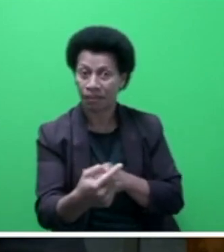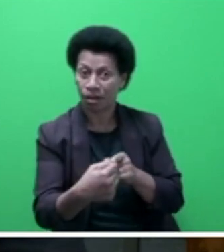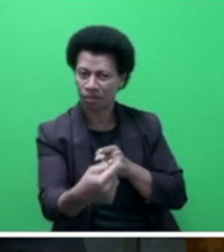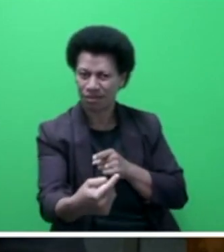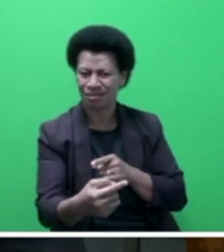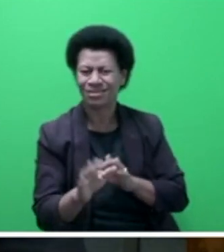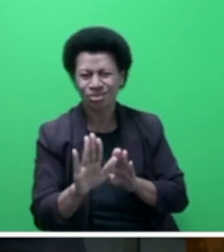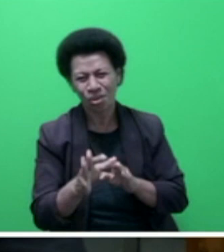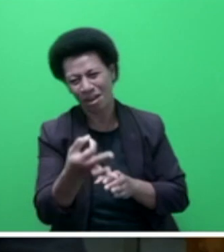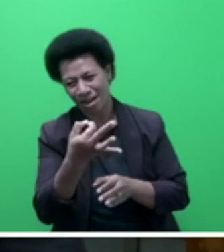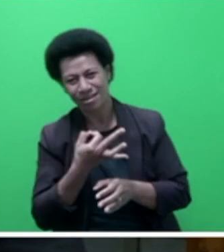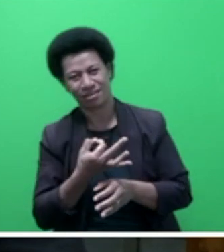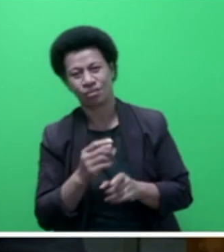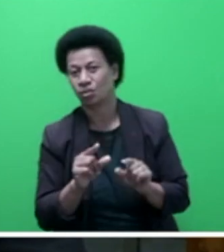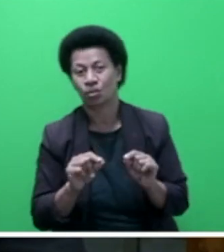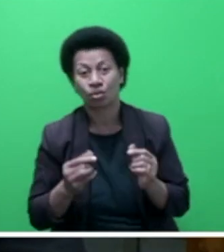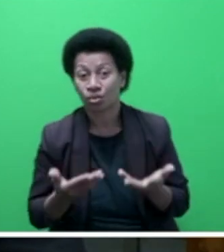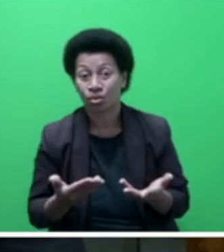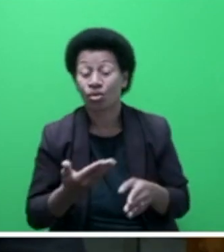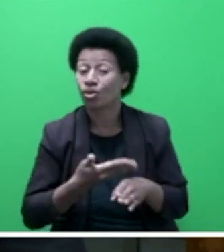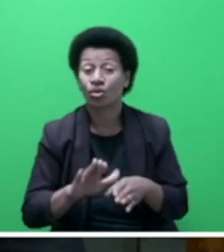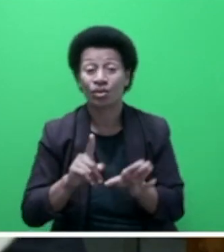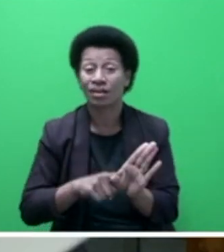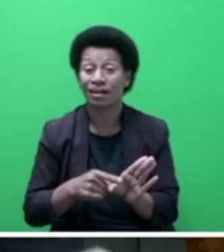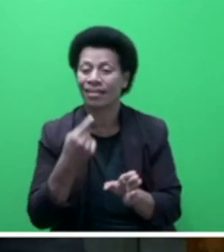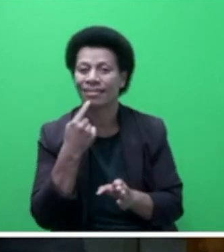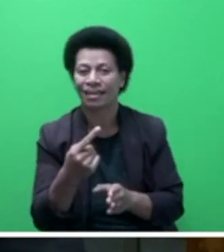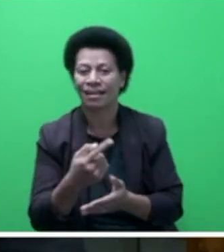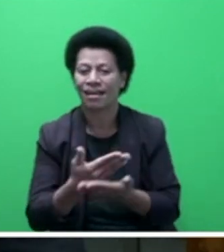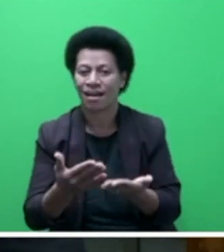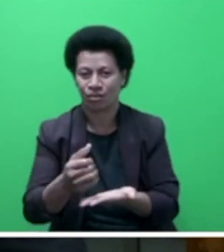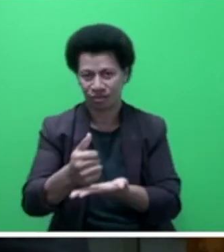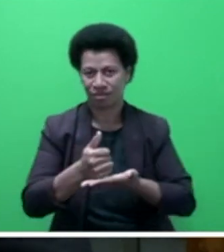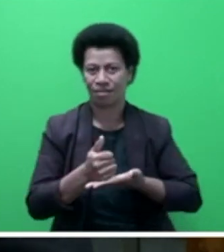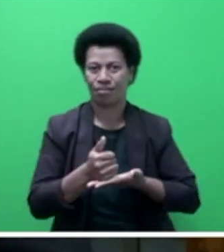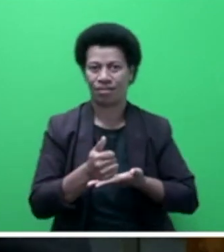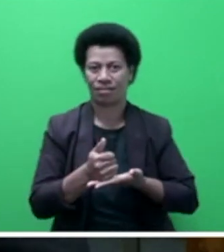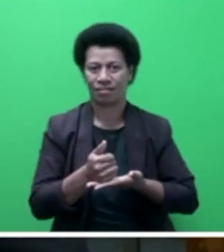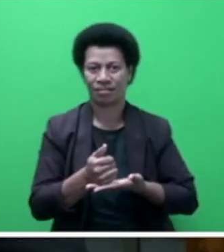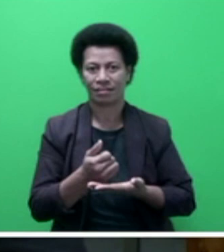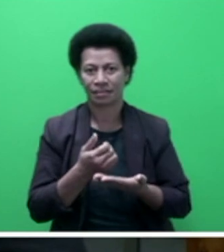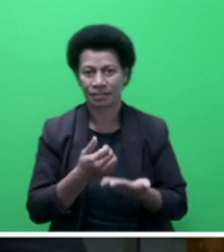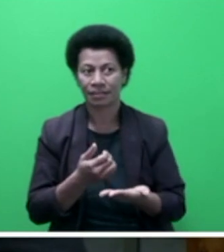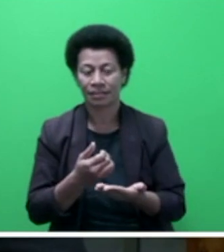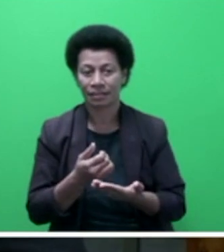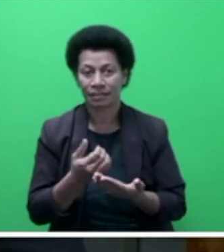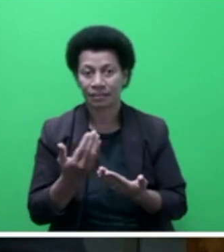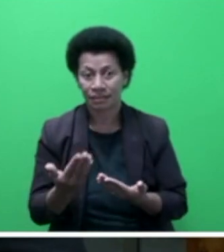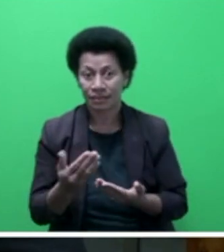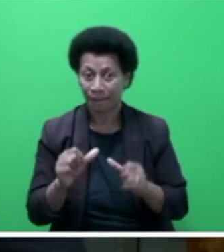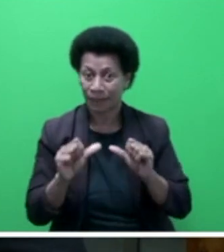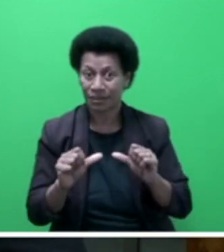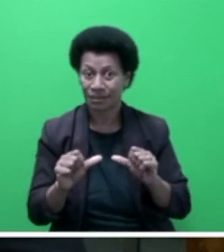we are doing. In this new year, tell us how you will support the cause. The speech by His Excellency has been a